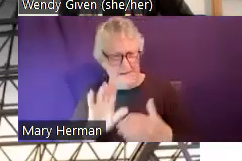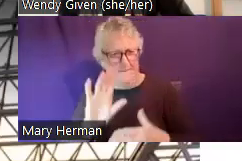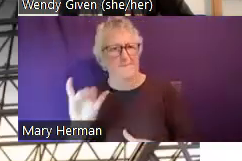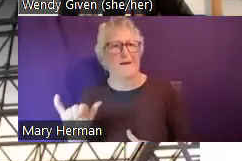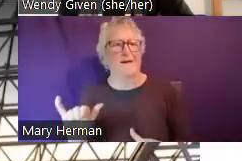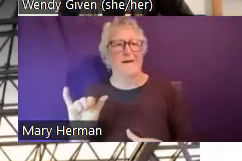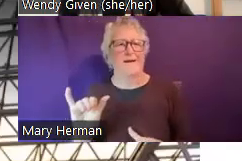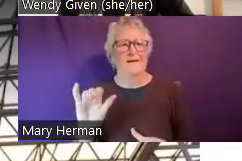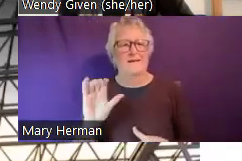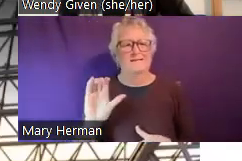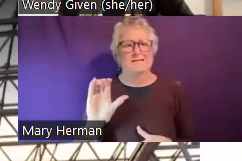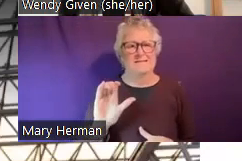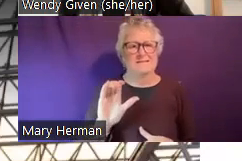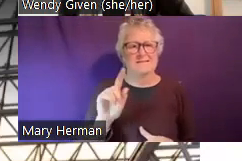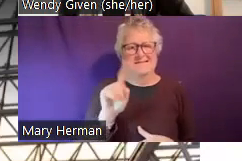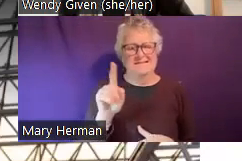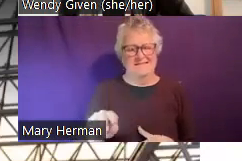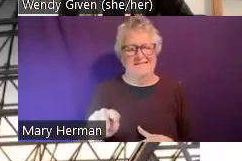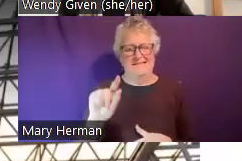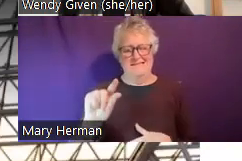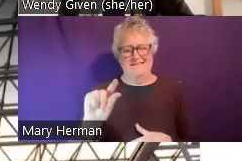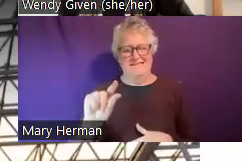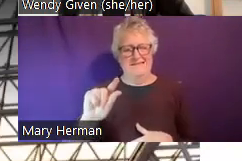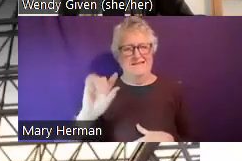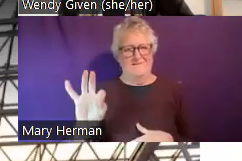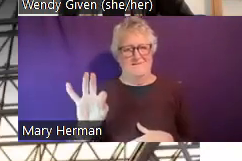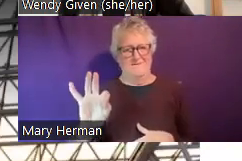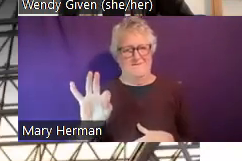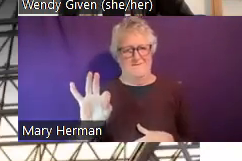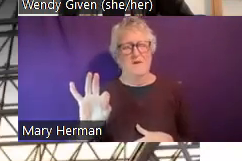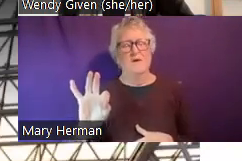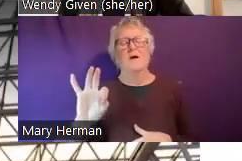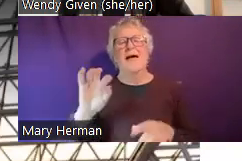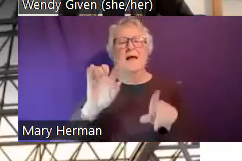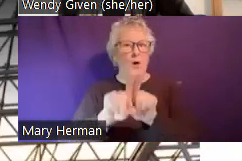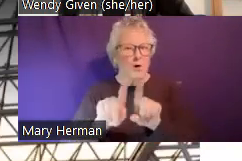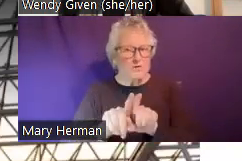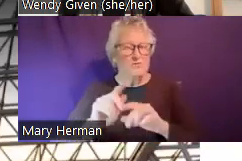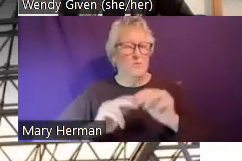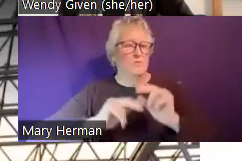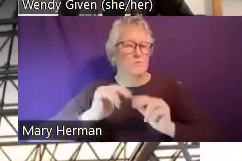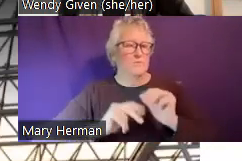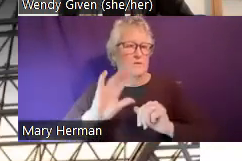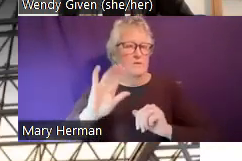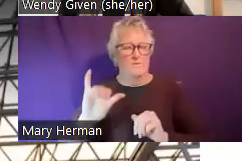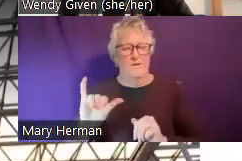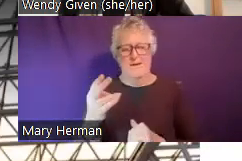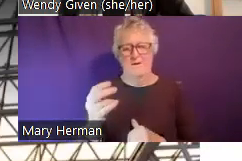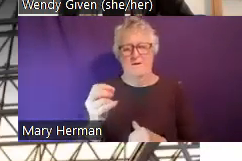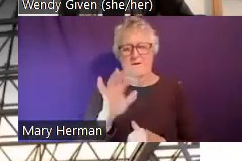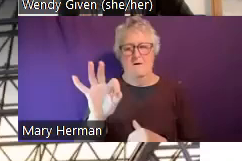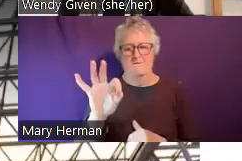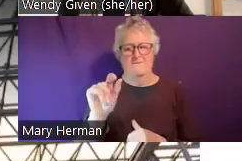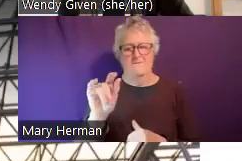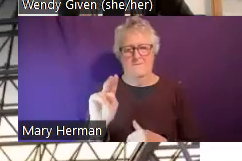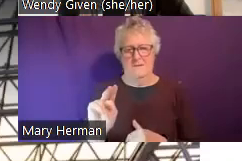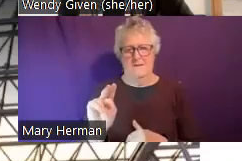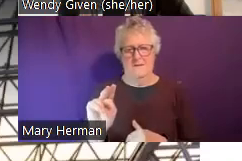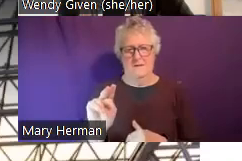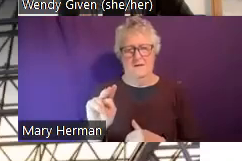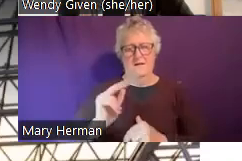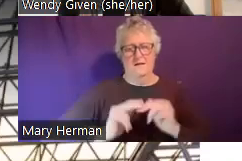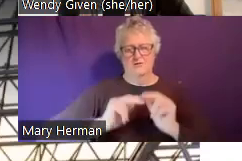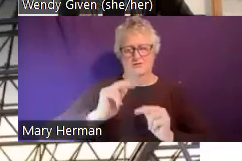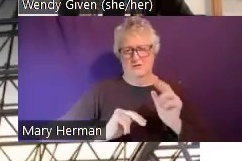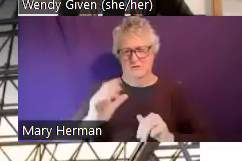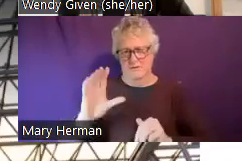redo. This canopy was also built by Hoffman Construction Company, and the new